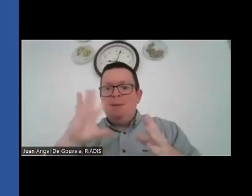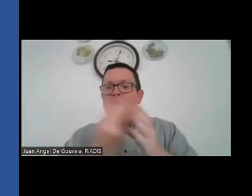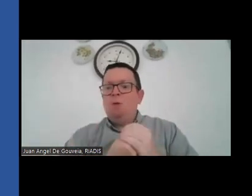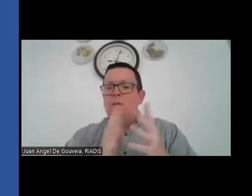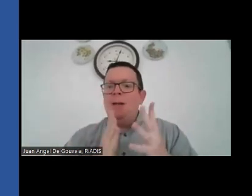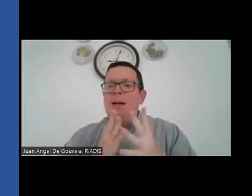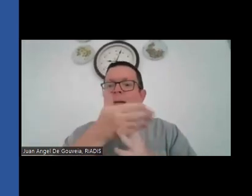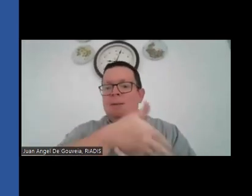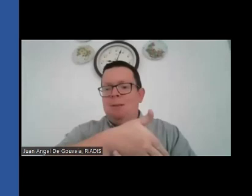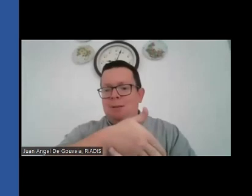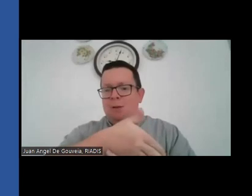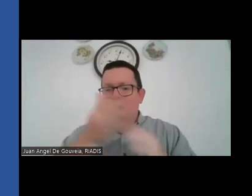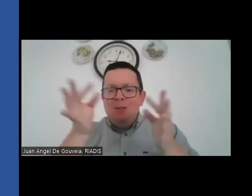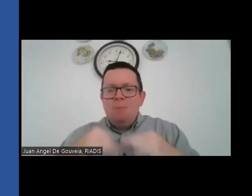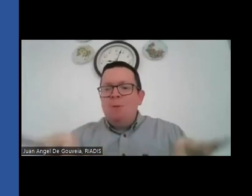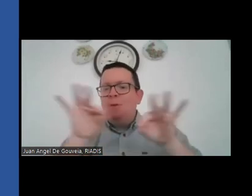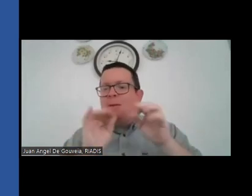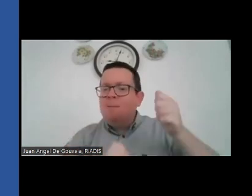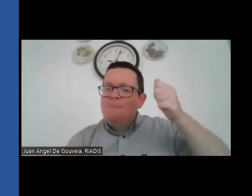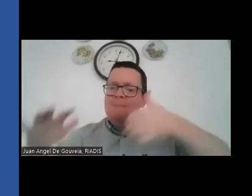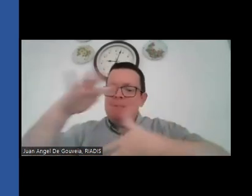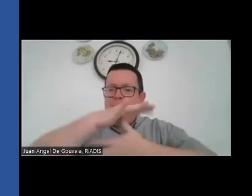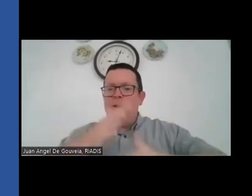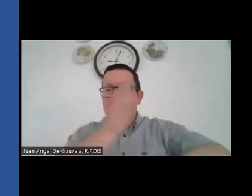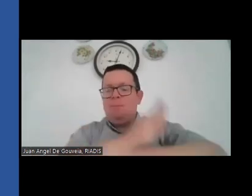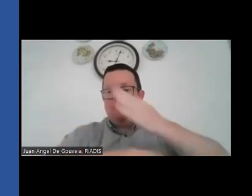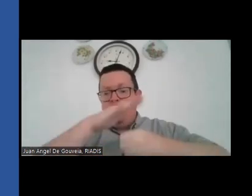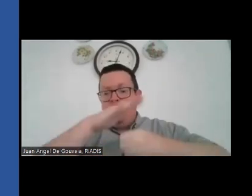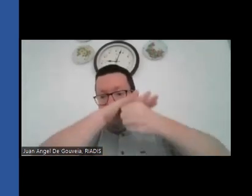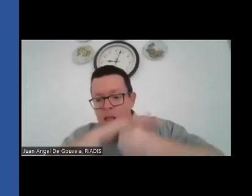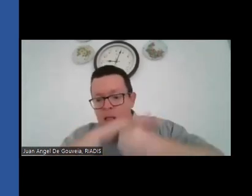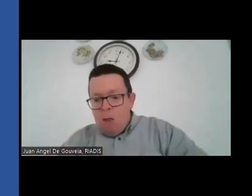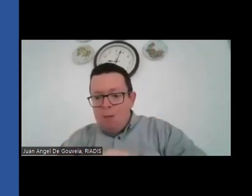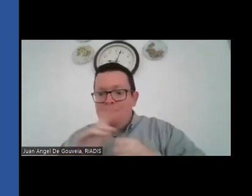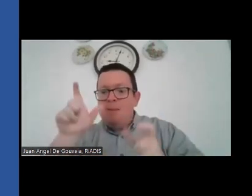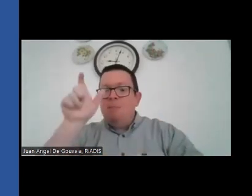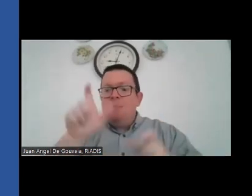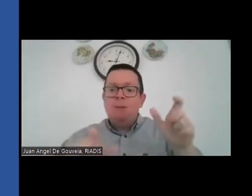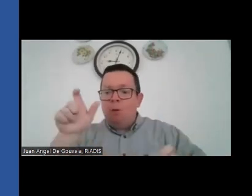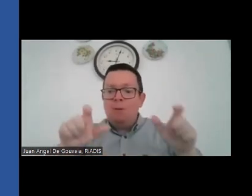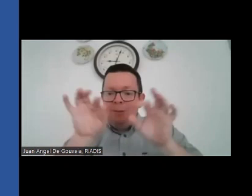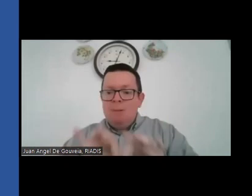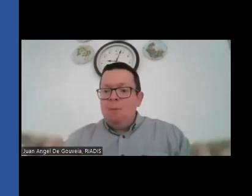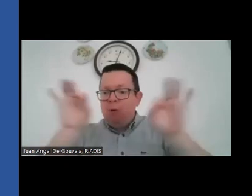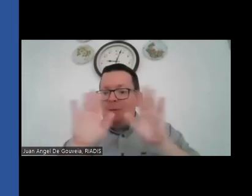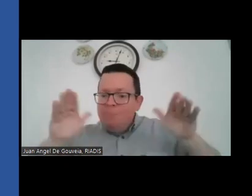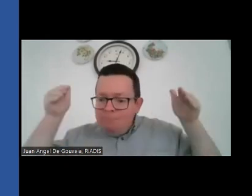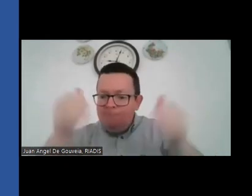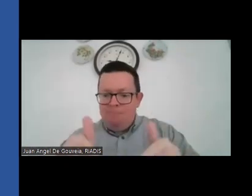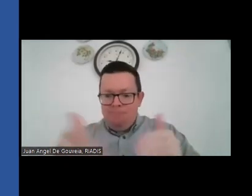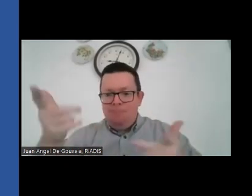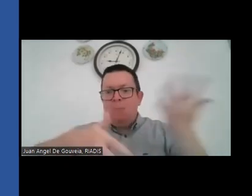non-discriminatory participation, with special attention to people disproportionately affected by disaster, particularly